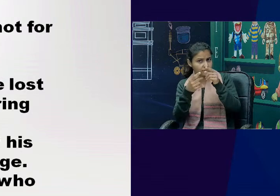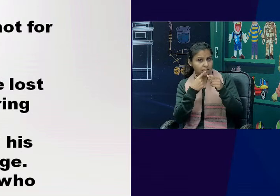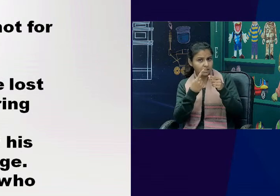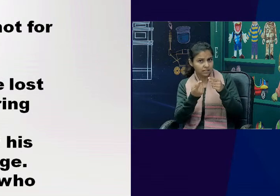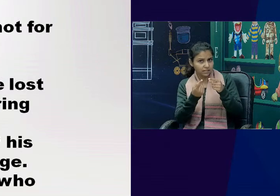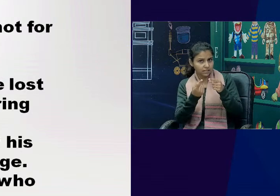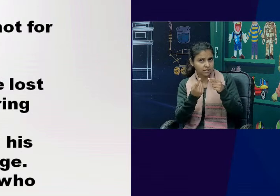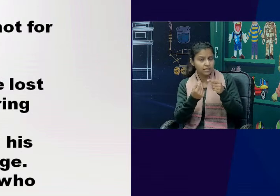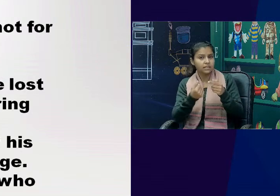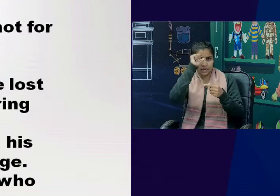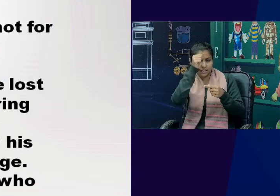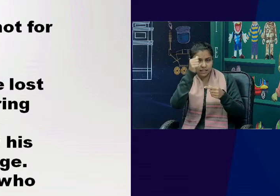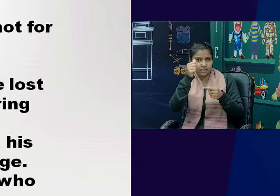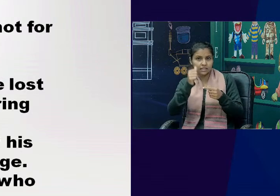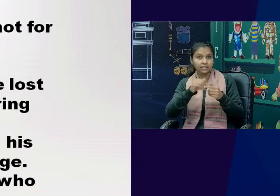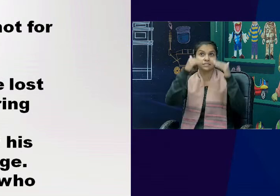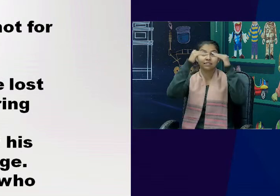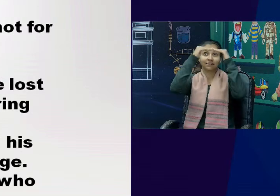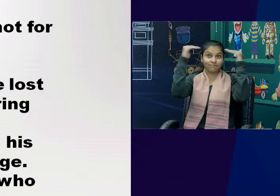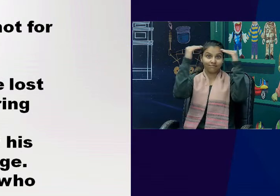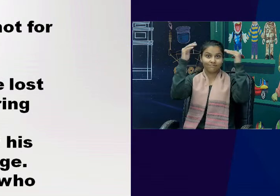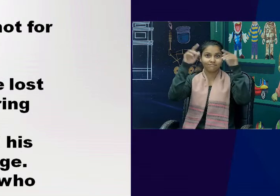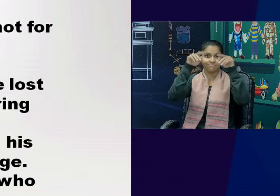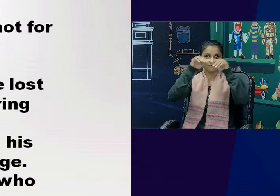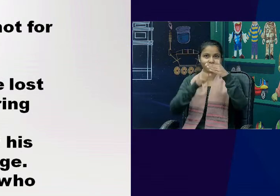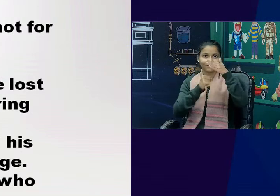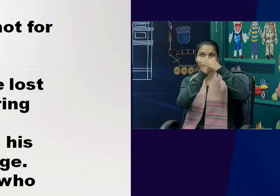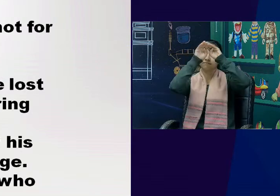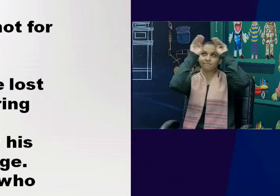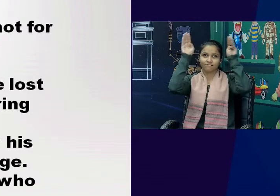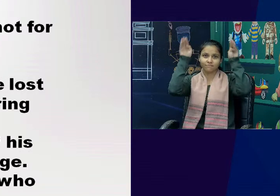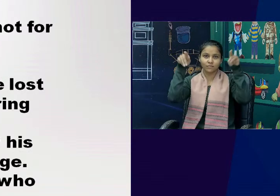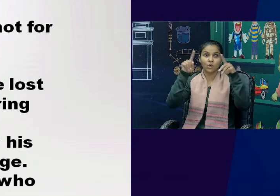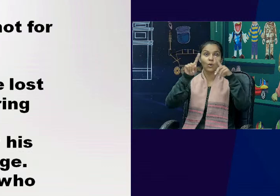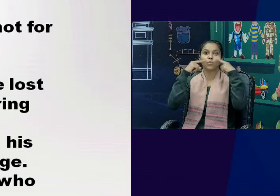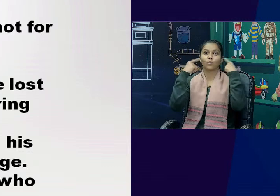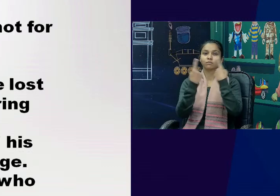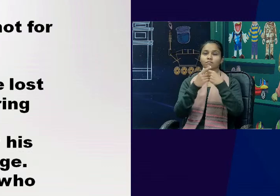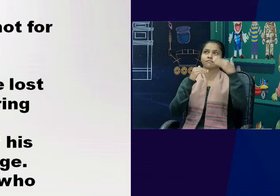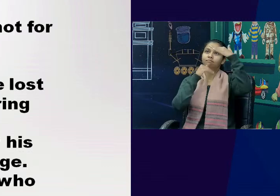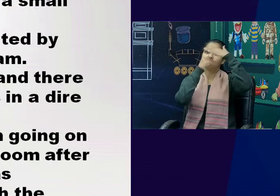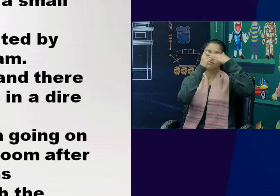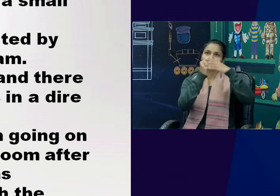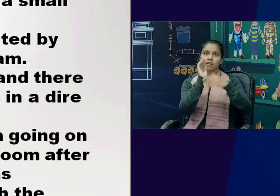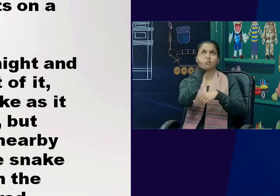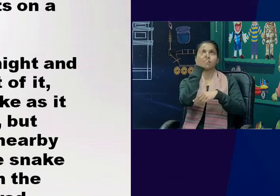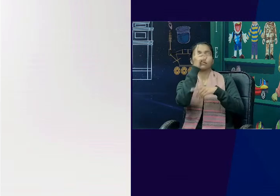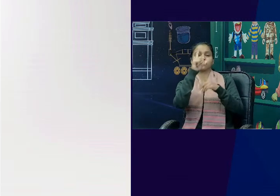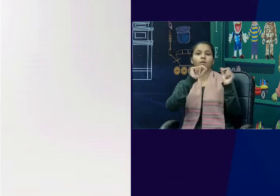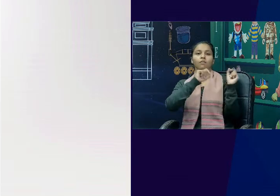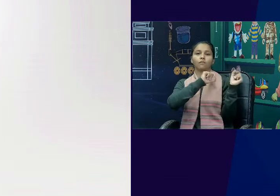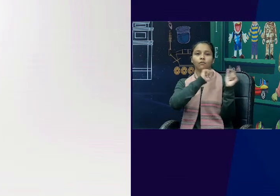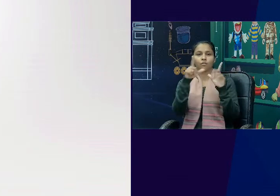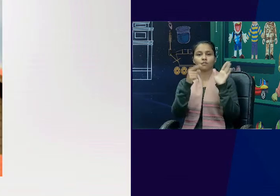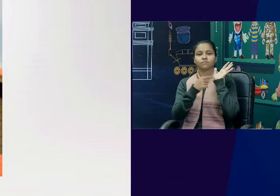in Hindi language we say chat, wherein he saw the snake for the first time. I can show the photo also.